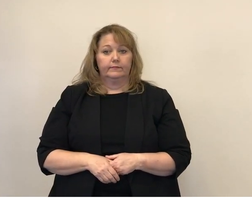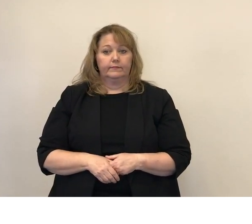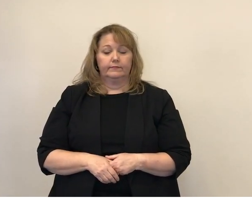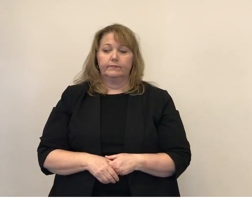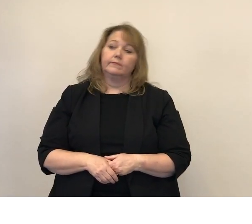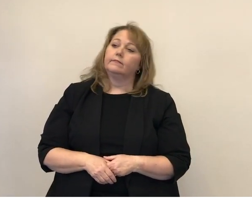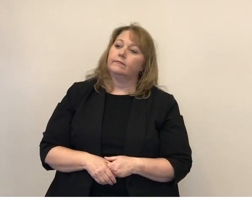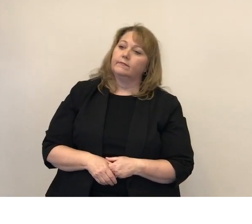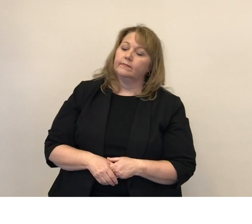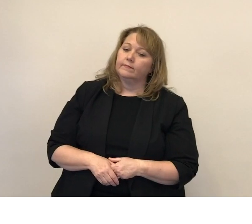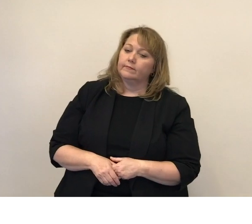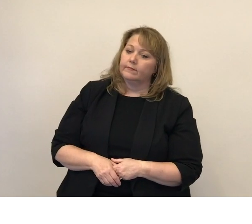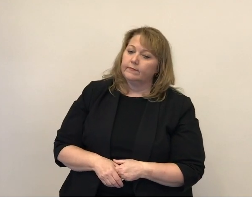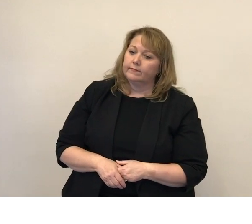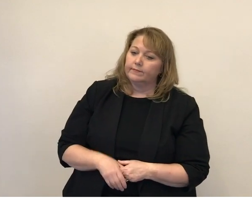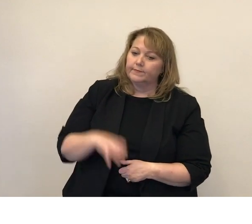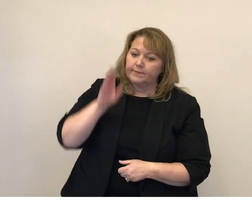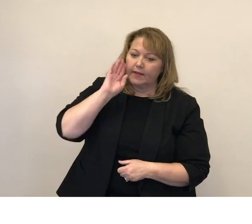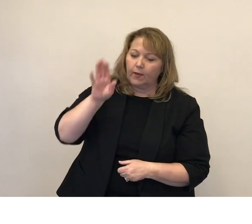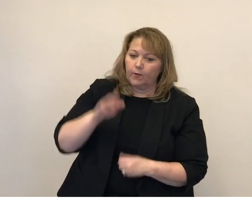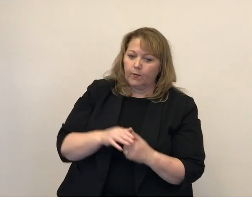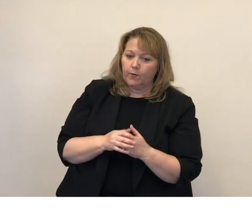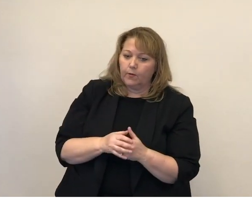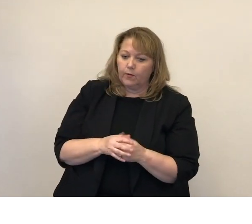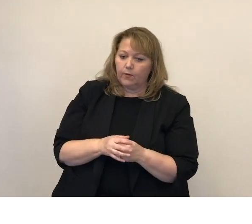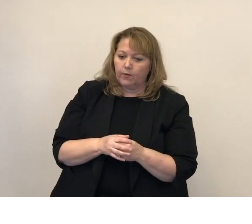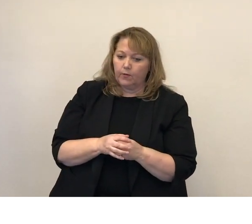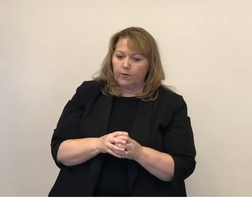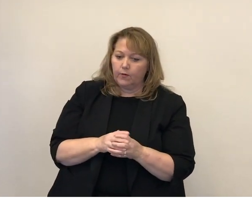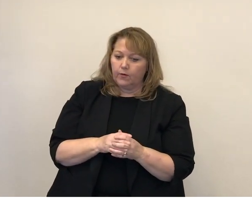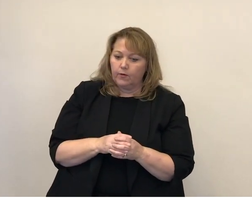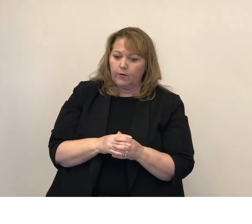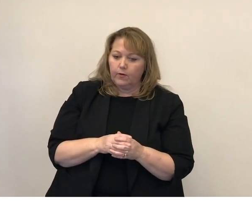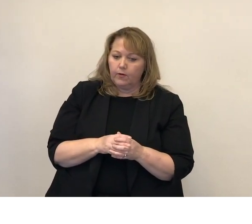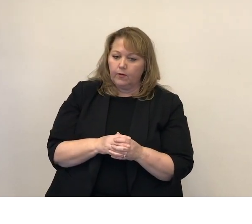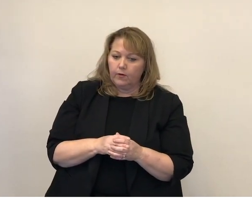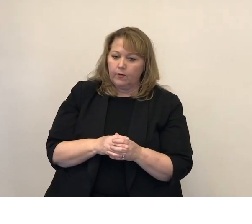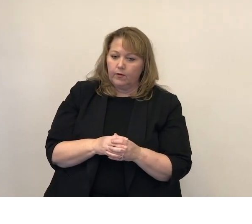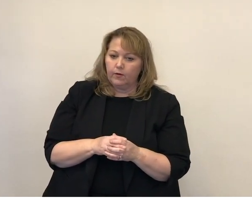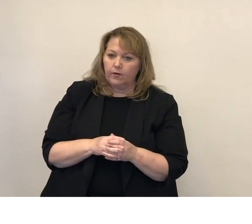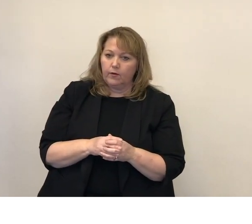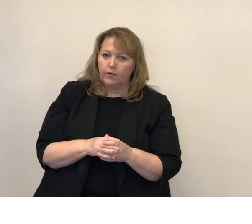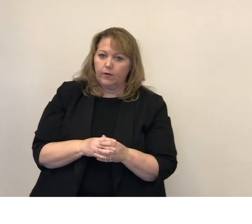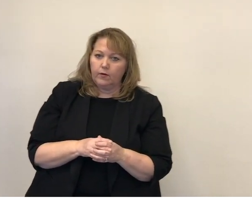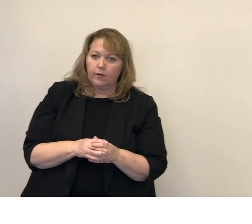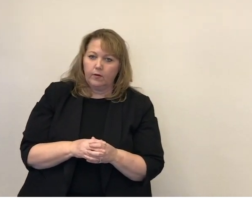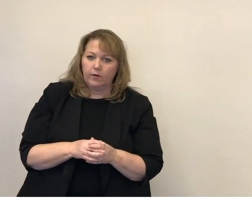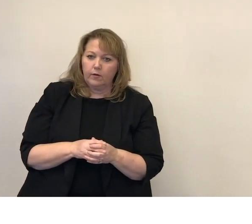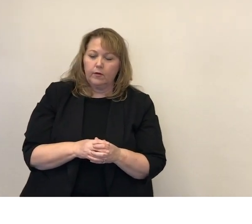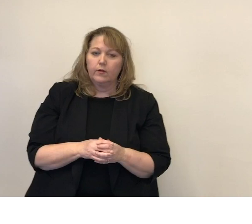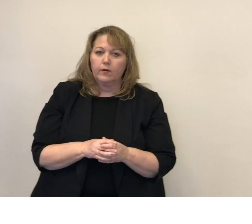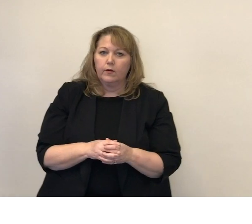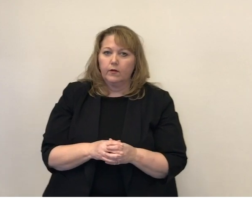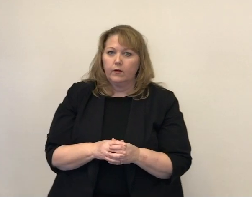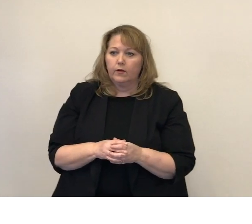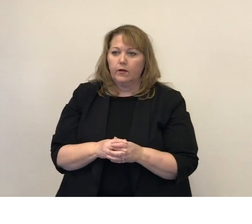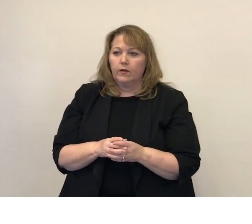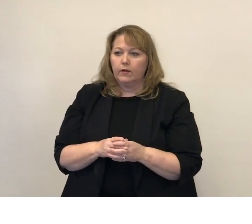Hi, Governor. Thanks for talking with us. I just wanted to see the Democrats, both state and the DNC, have